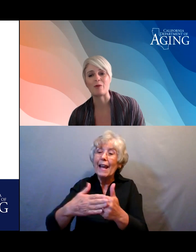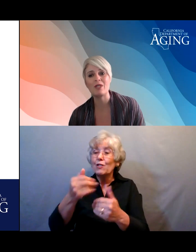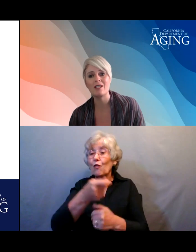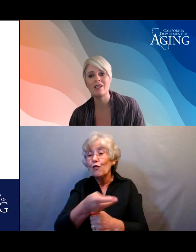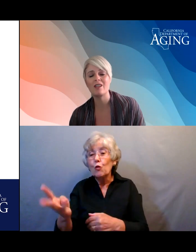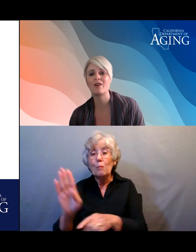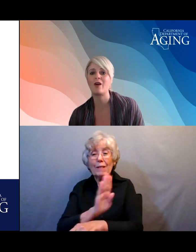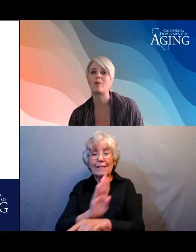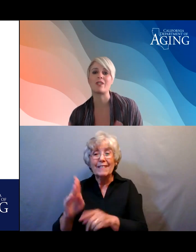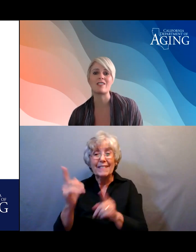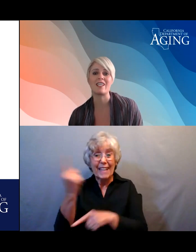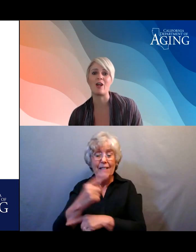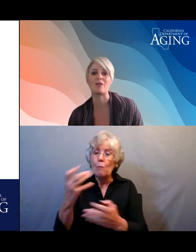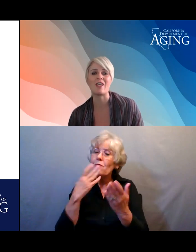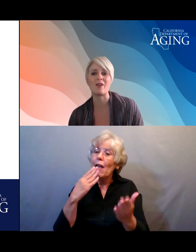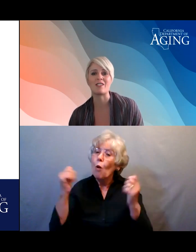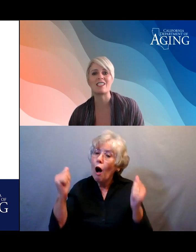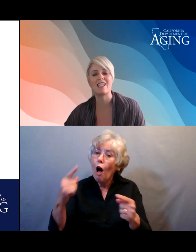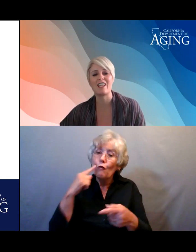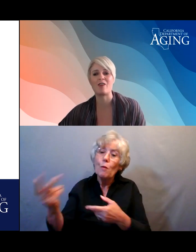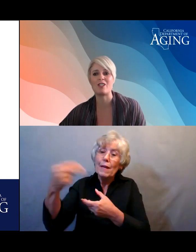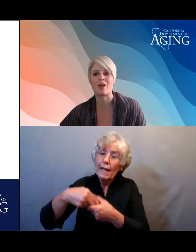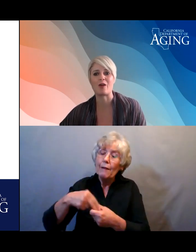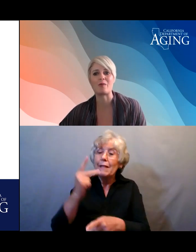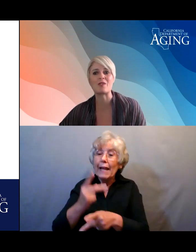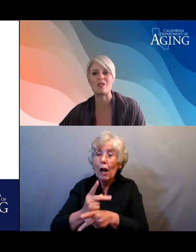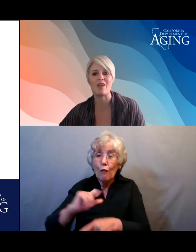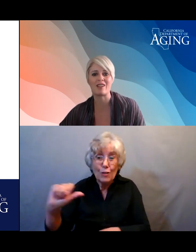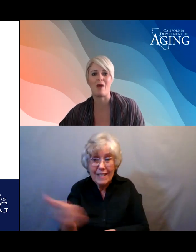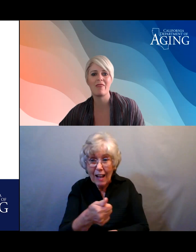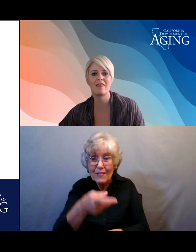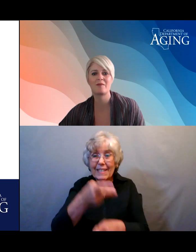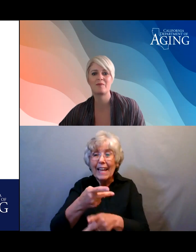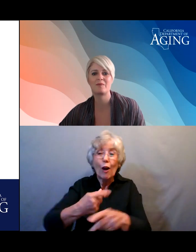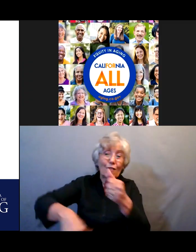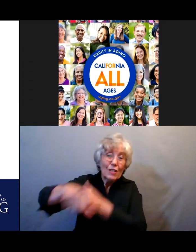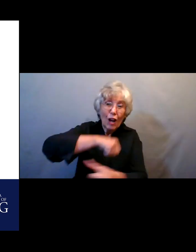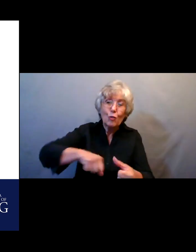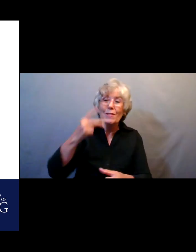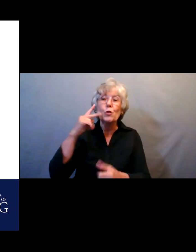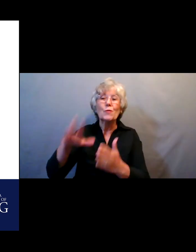everyone for being here. Please take care of yourselves and take care of each other. And we'll see you next month.